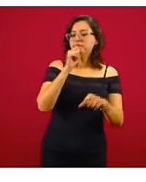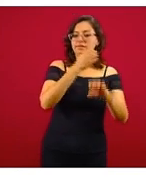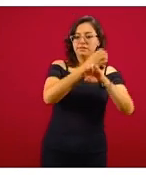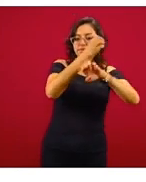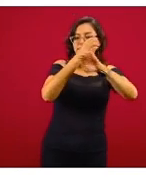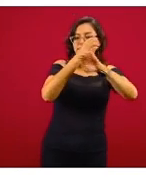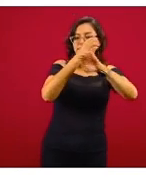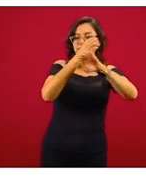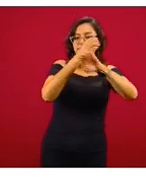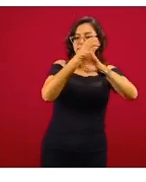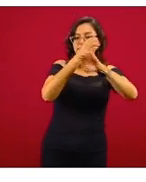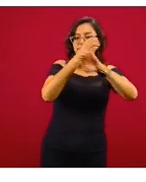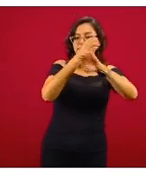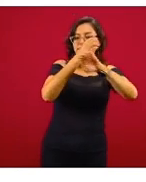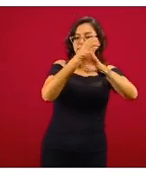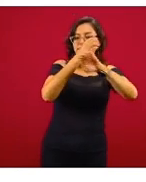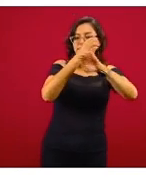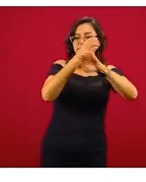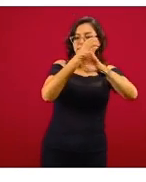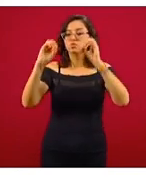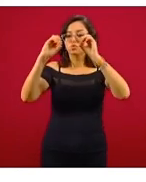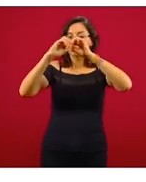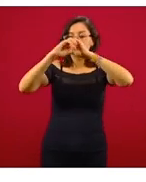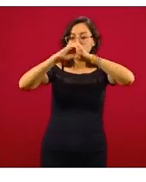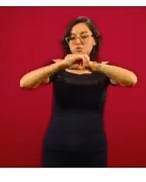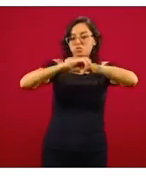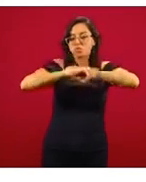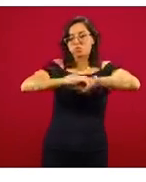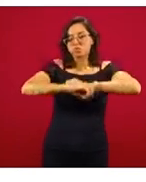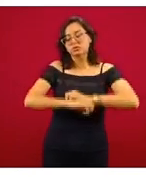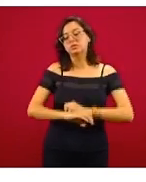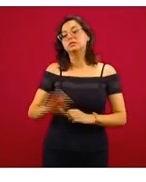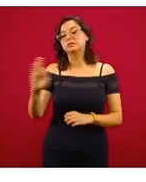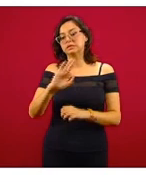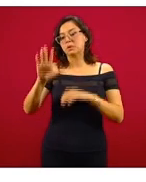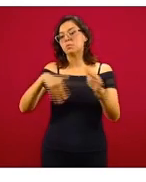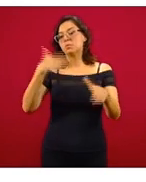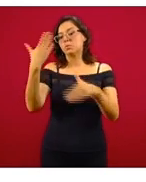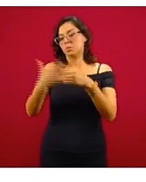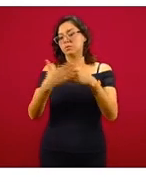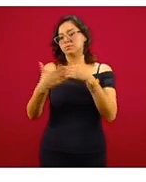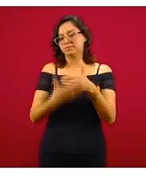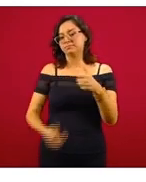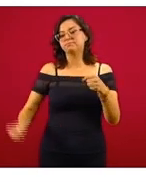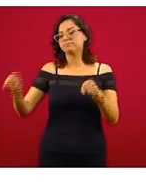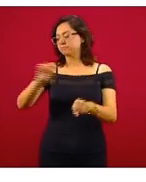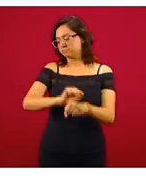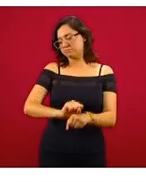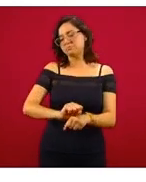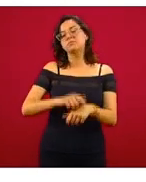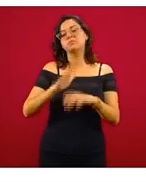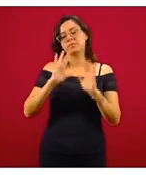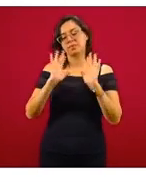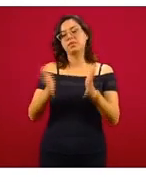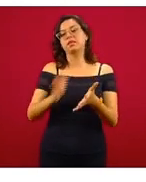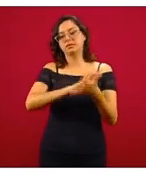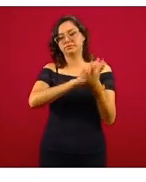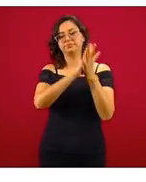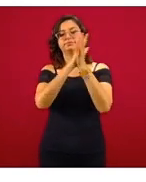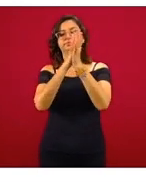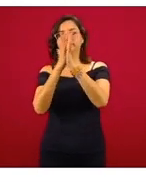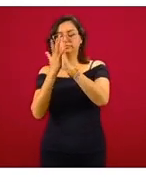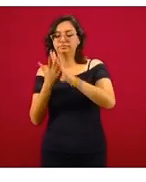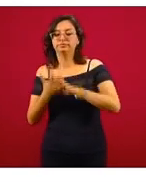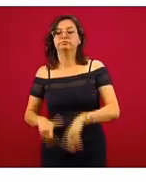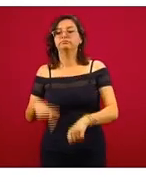And we can see how some states start to appear in darker shades of green, and there they will